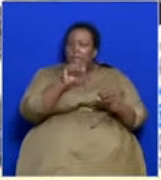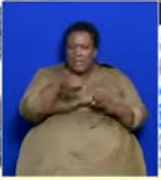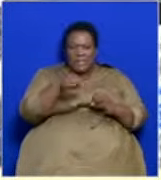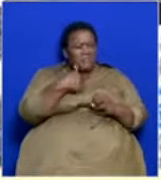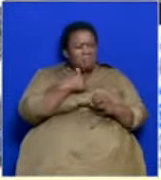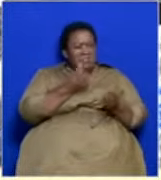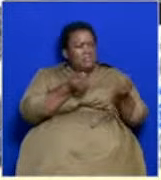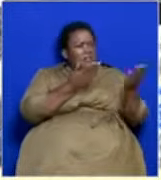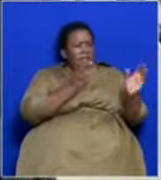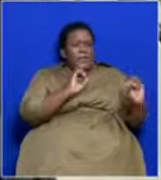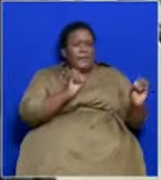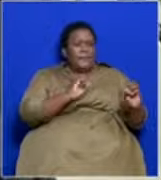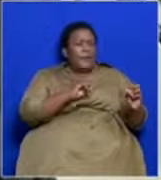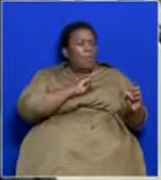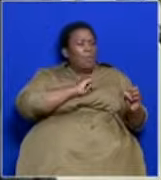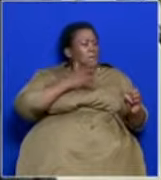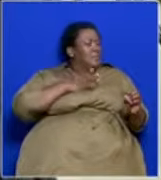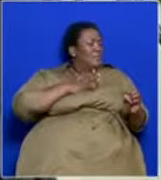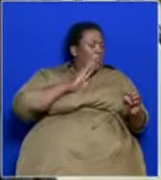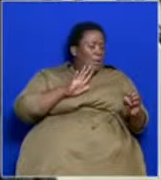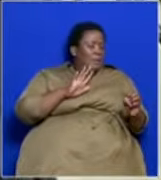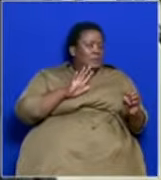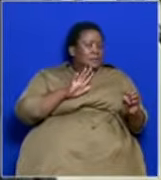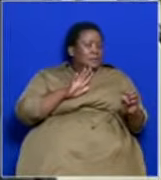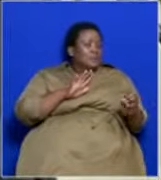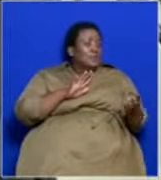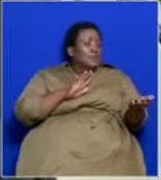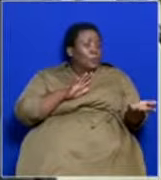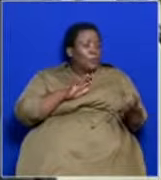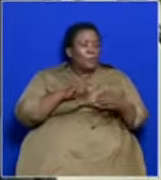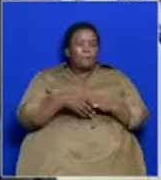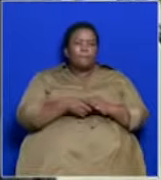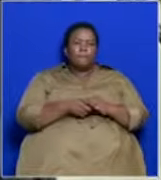didn't want to. So in terms of